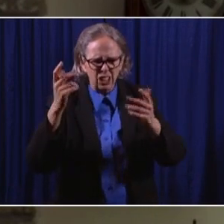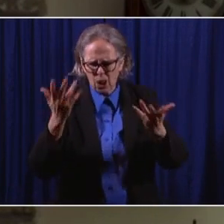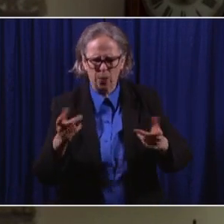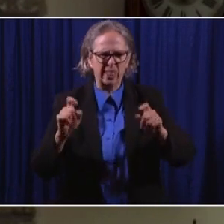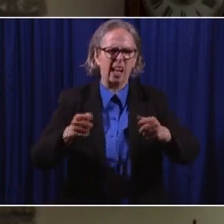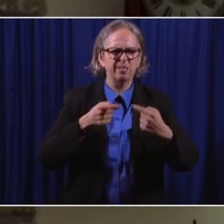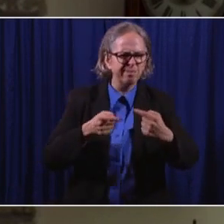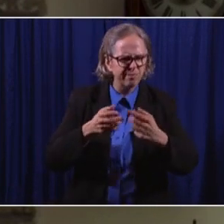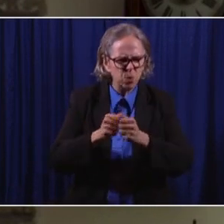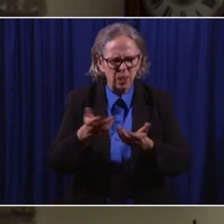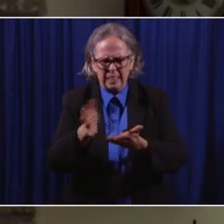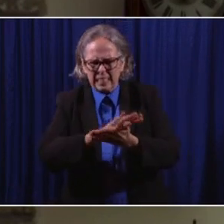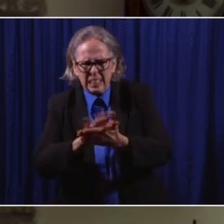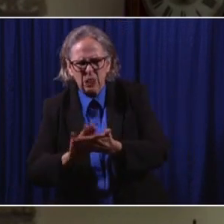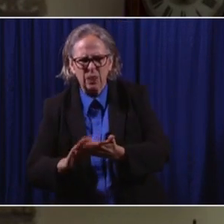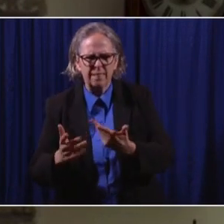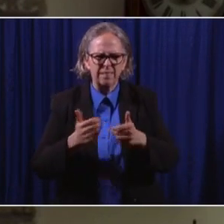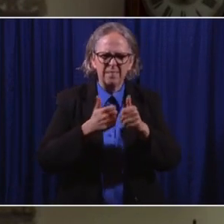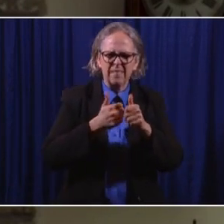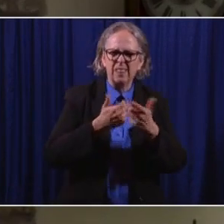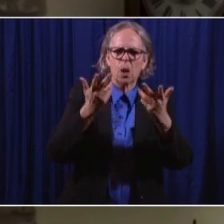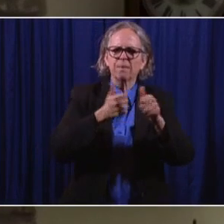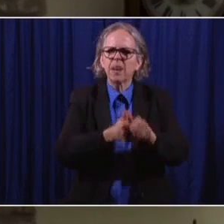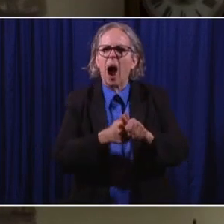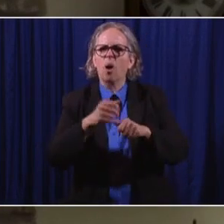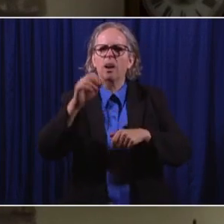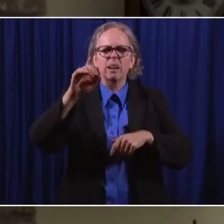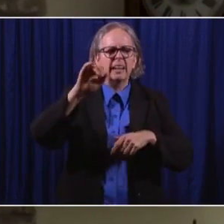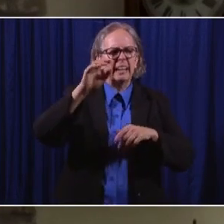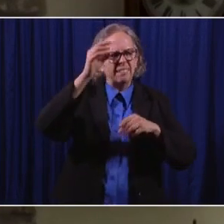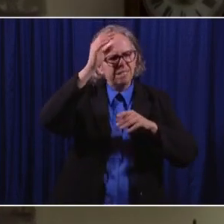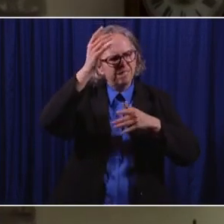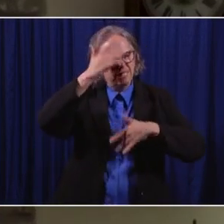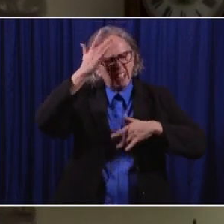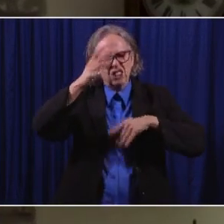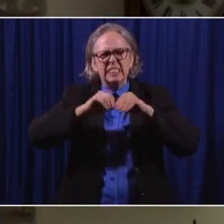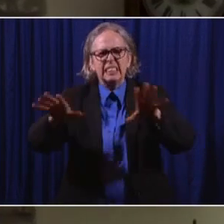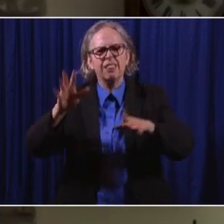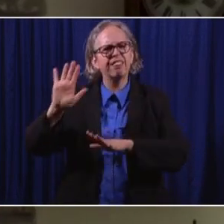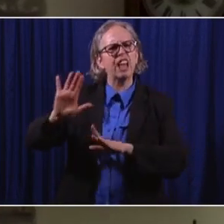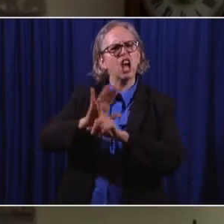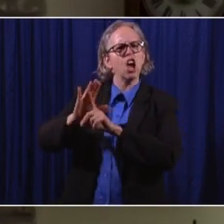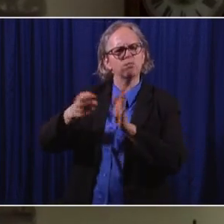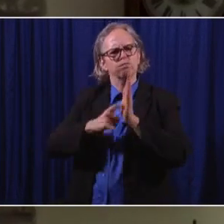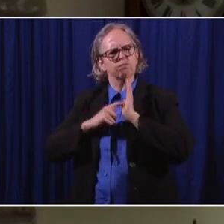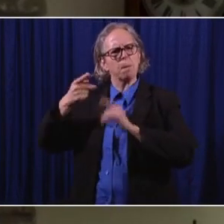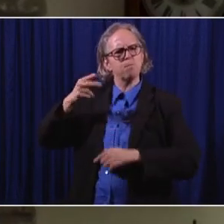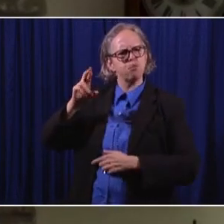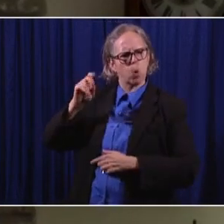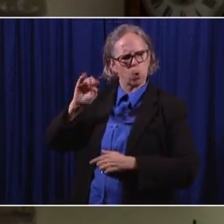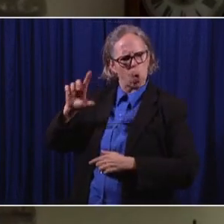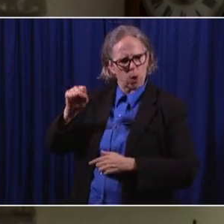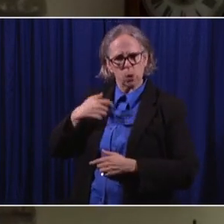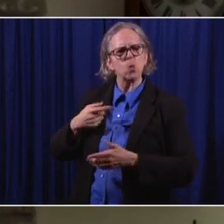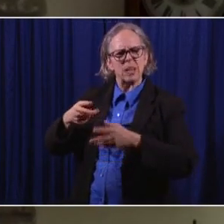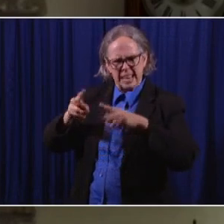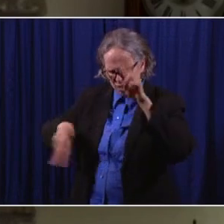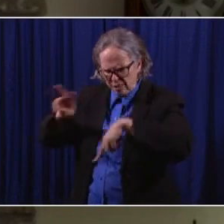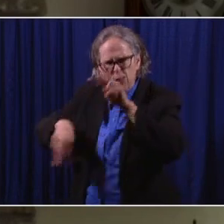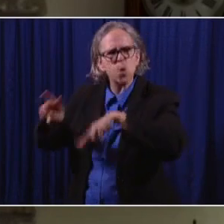protocols. You know, we are reviewing these again internally to see whether or not, frankly, are we